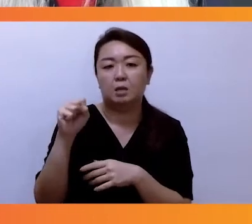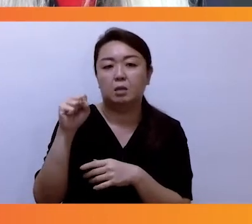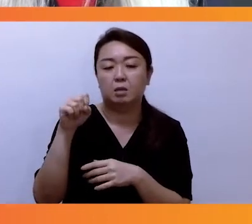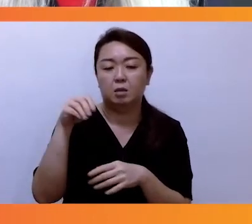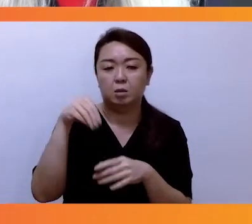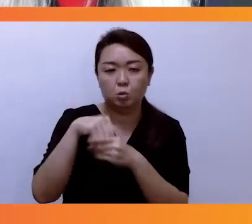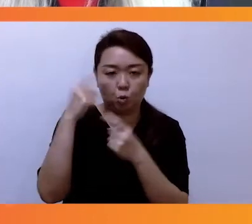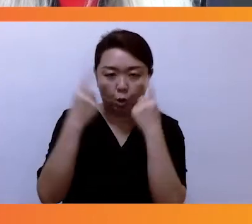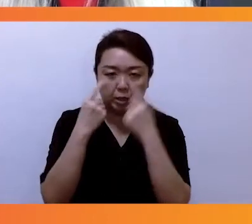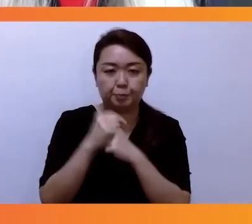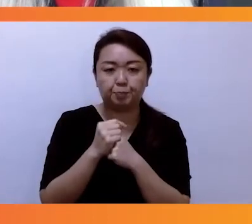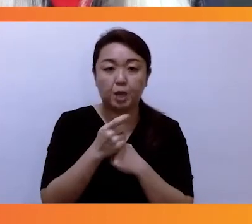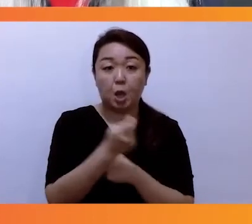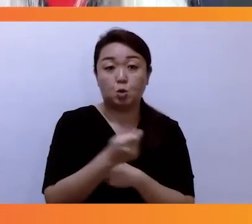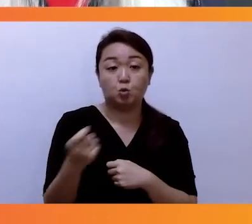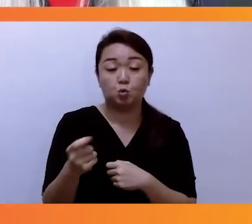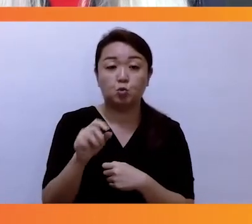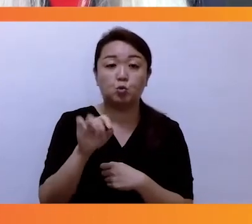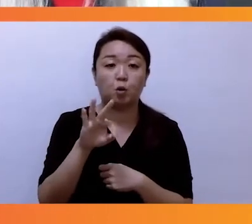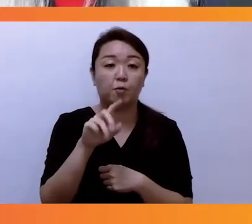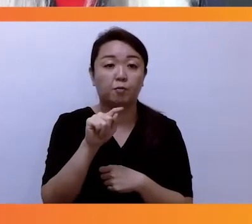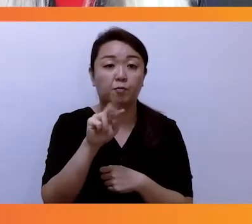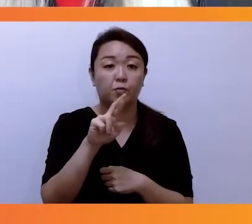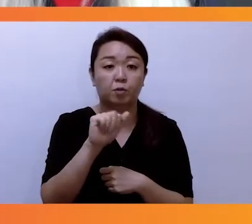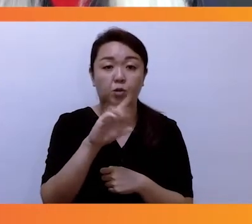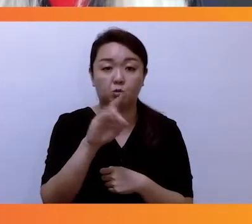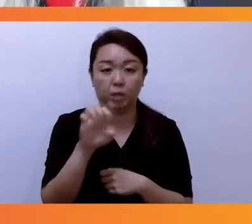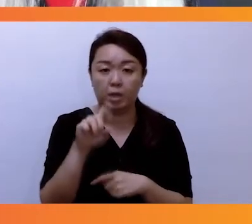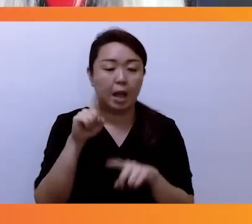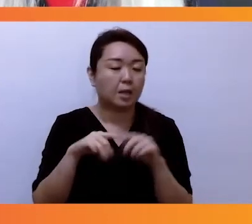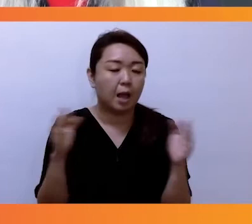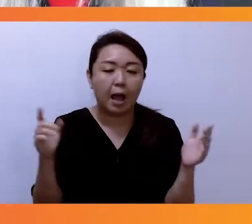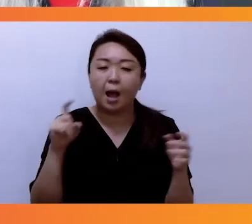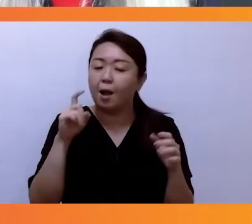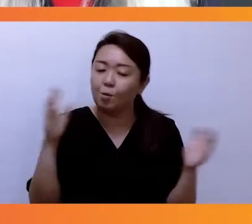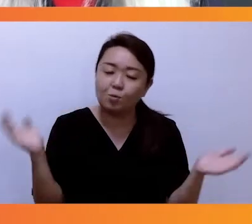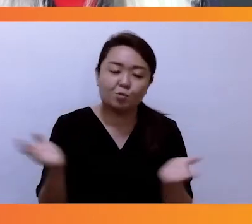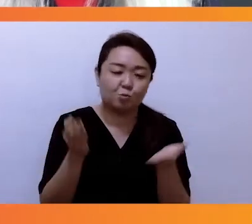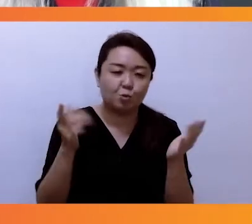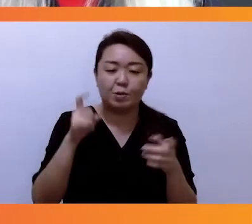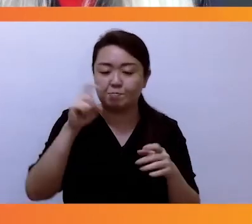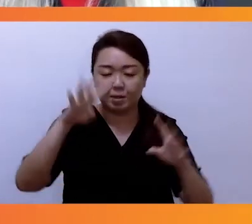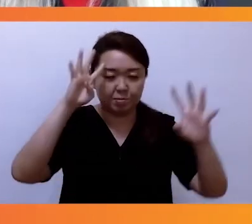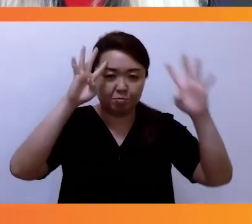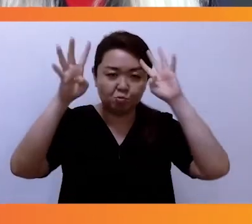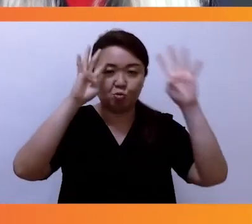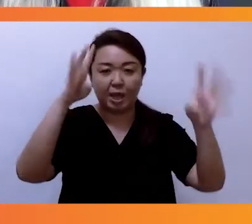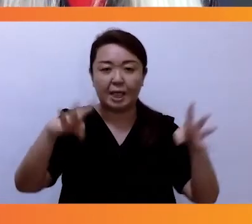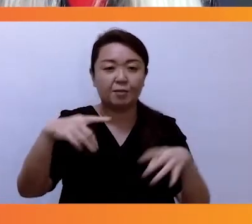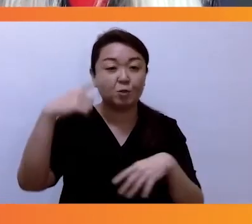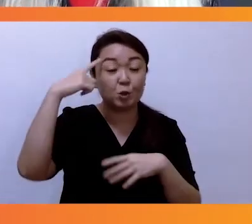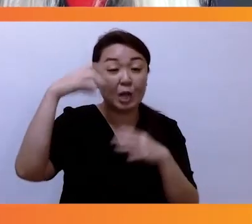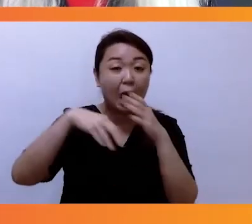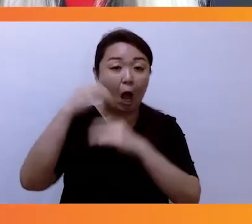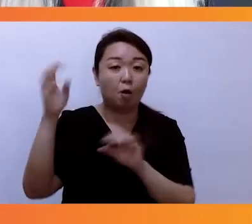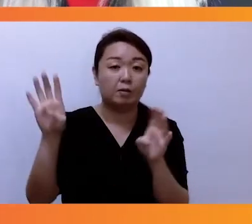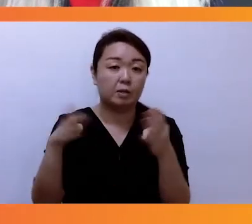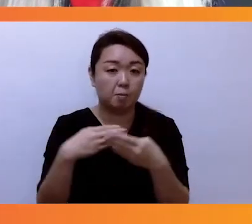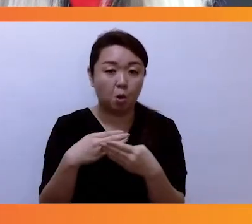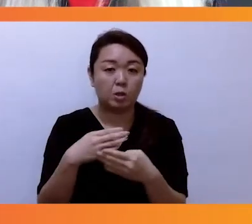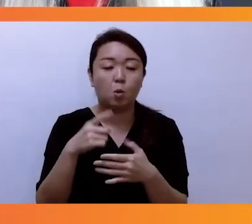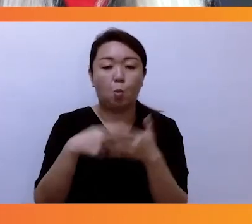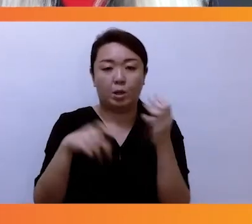taking into account. Tools of the trade. I can't encourage you enough to be creative. Think out